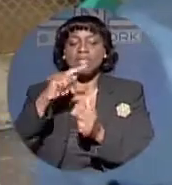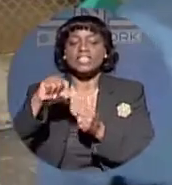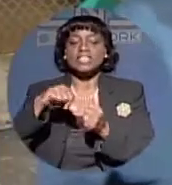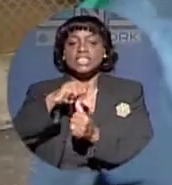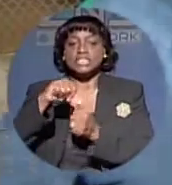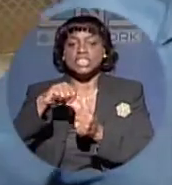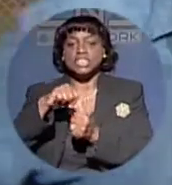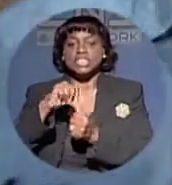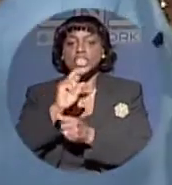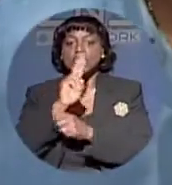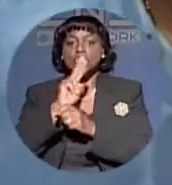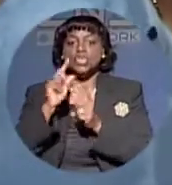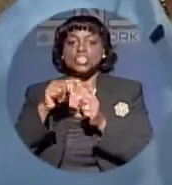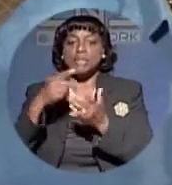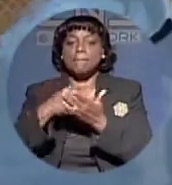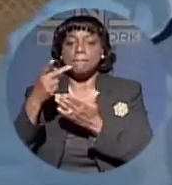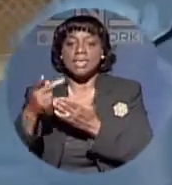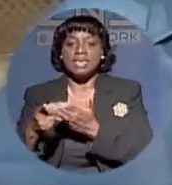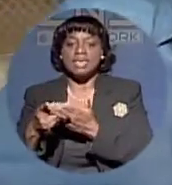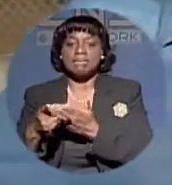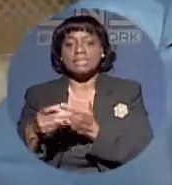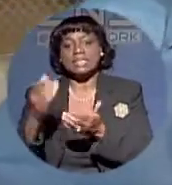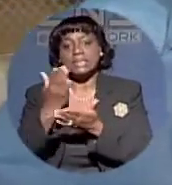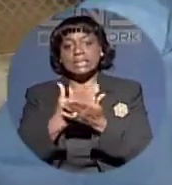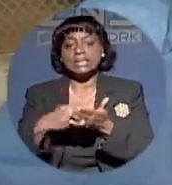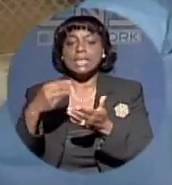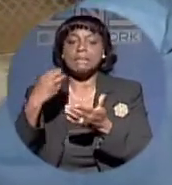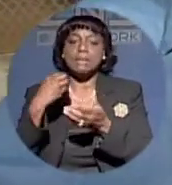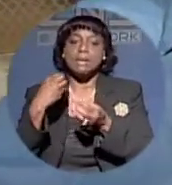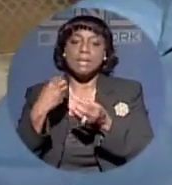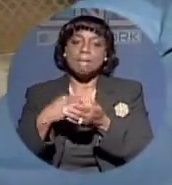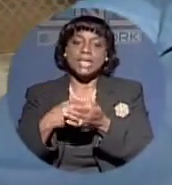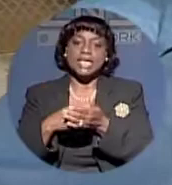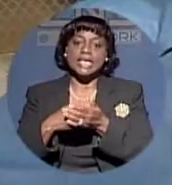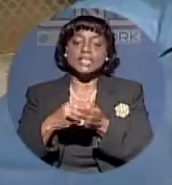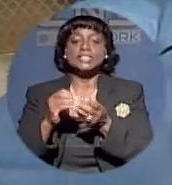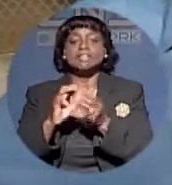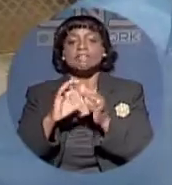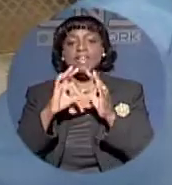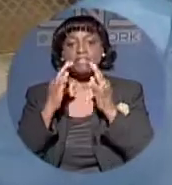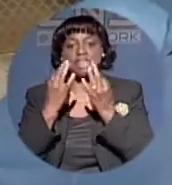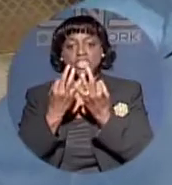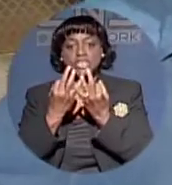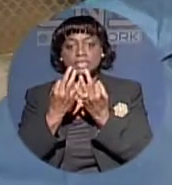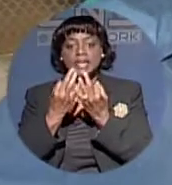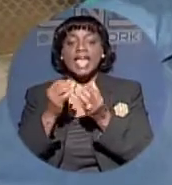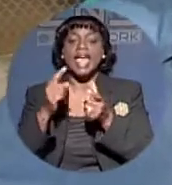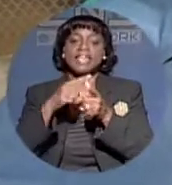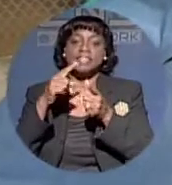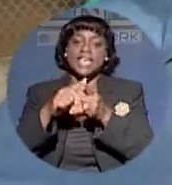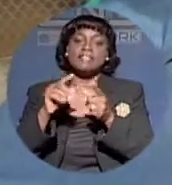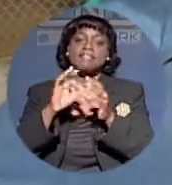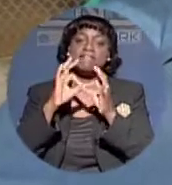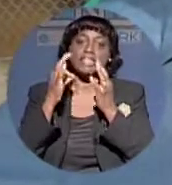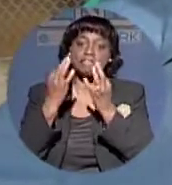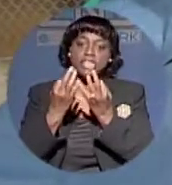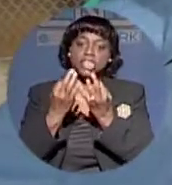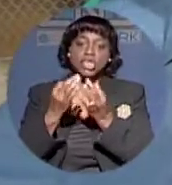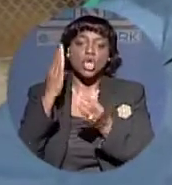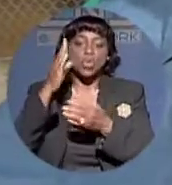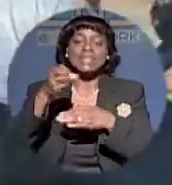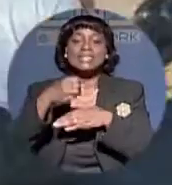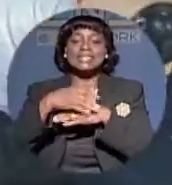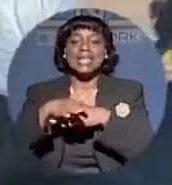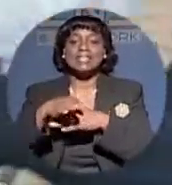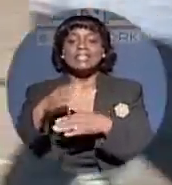used to pay an X amount of money to the Federation, and the Federation managed the funds by sending their 42 tickets, ground transportation, and